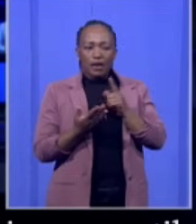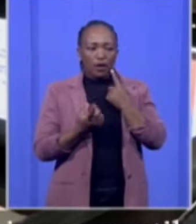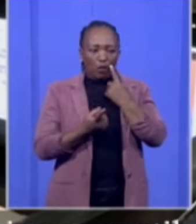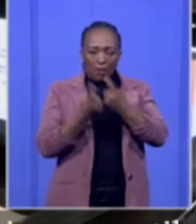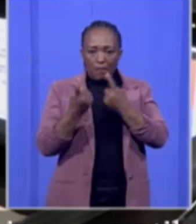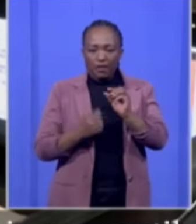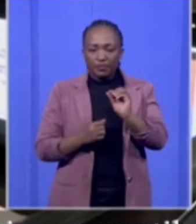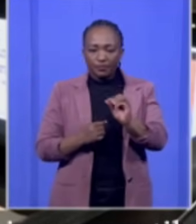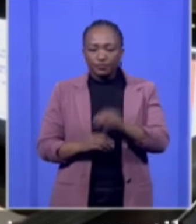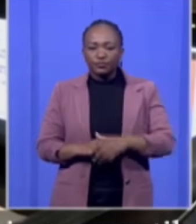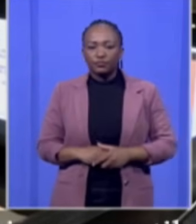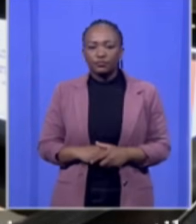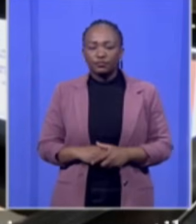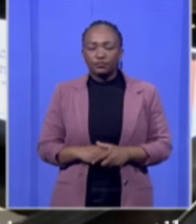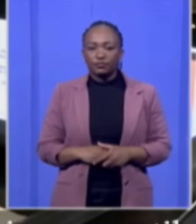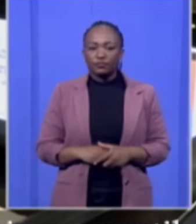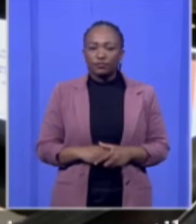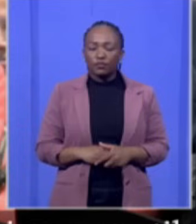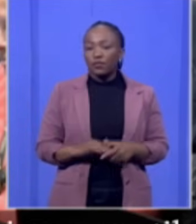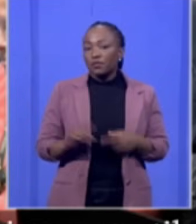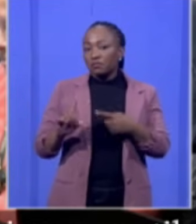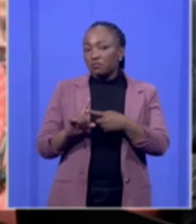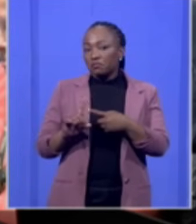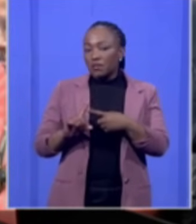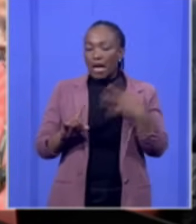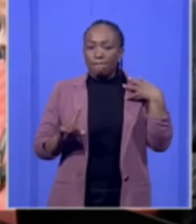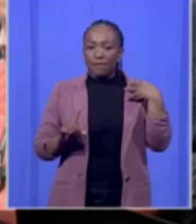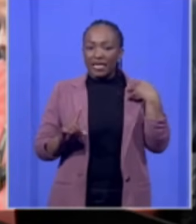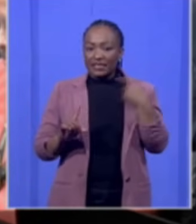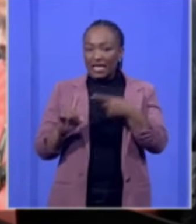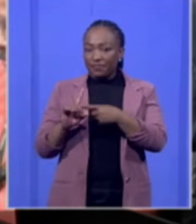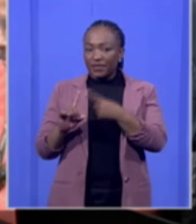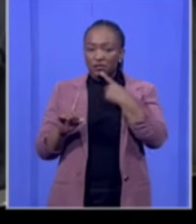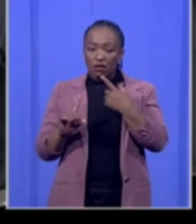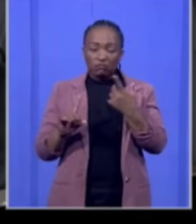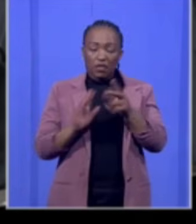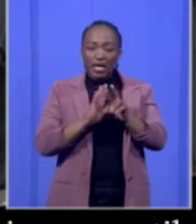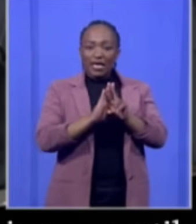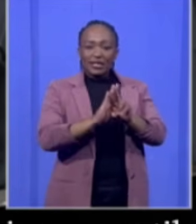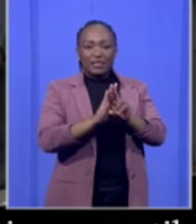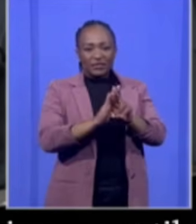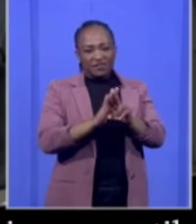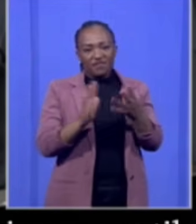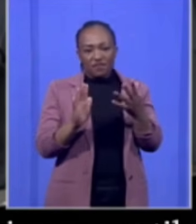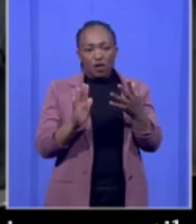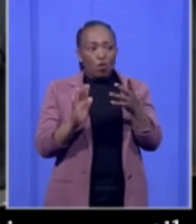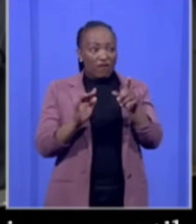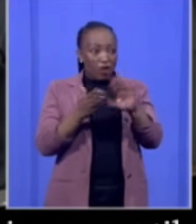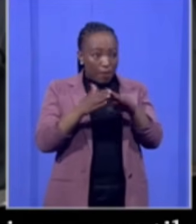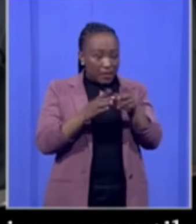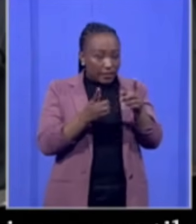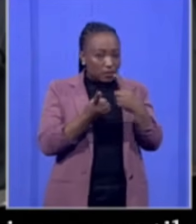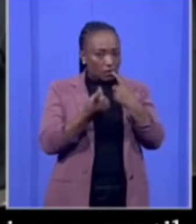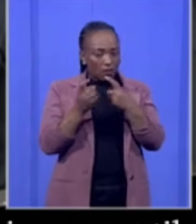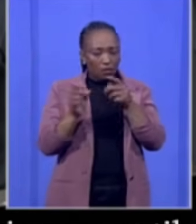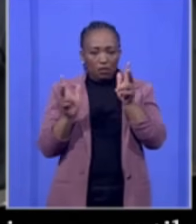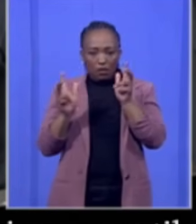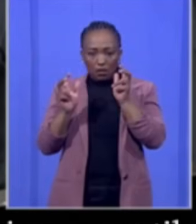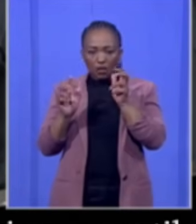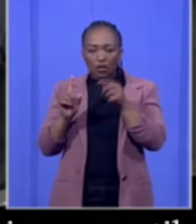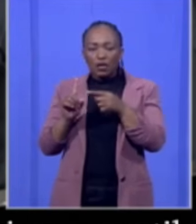Letona le re lona ke moemedi wa batho ya nkelang ditlhoko tsa setjhaba hlohong. The recommended candidates to serve as